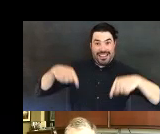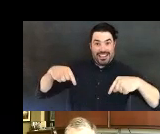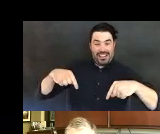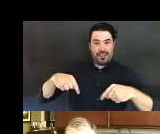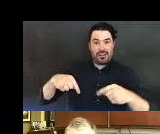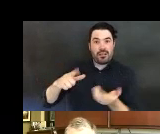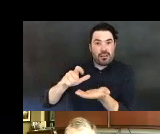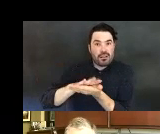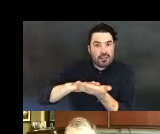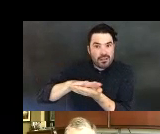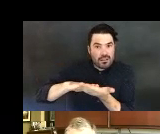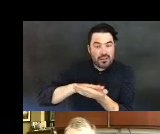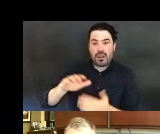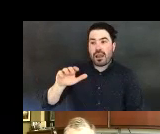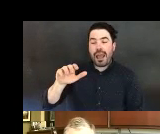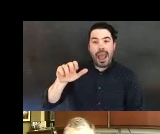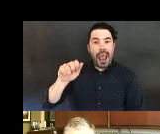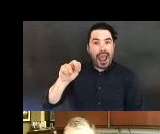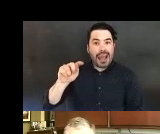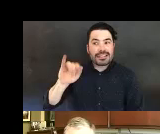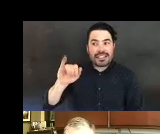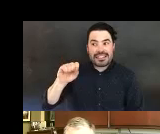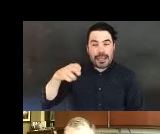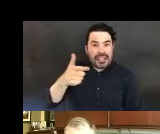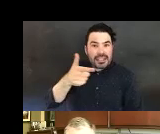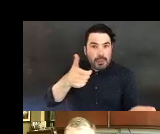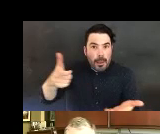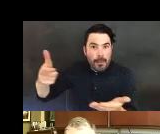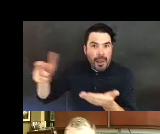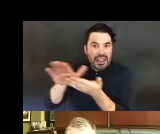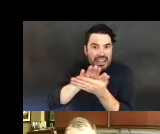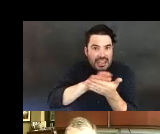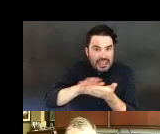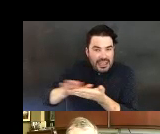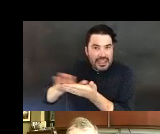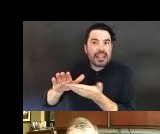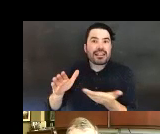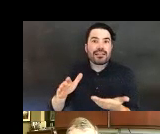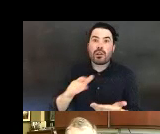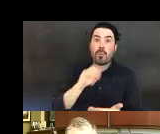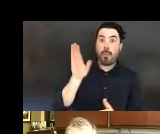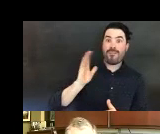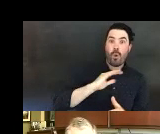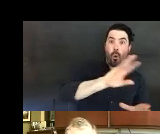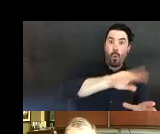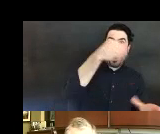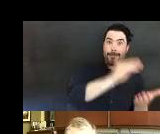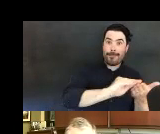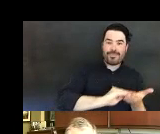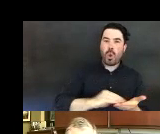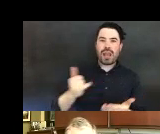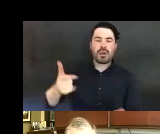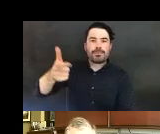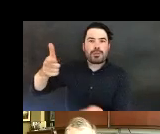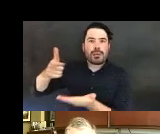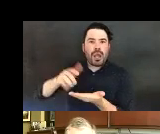do our own wipes as opposed to the pre-moistened wipes, which we are able to purchase. Sourcing from other vendors, as we talked about.